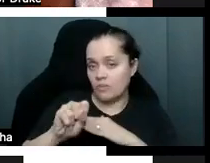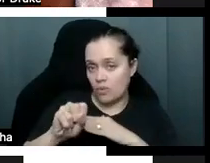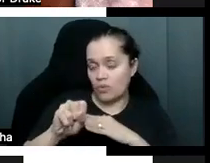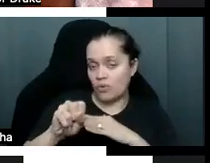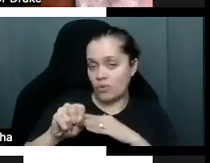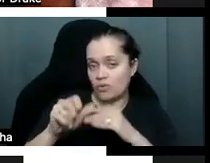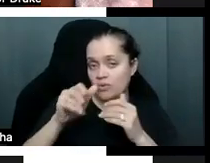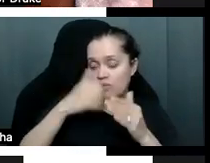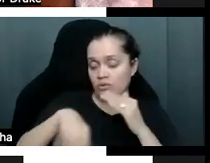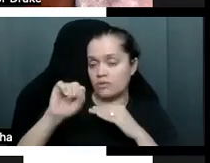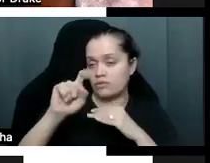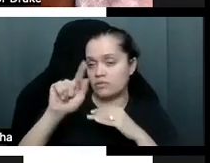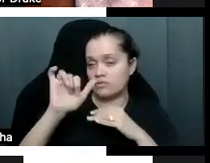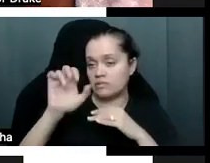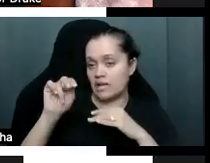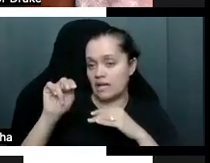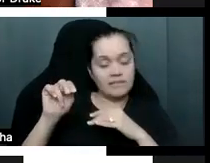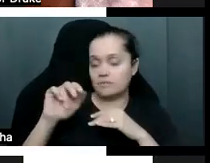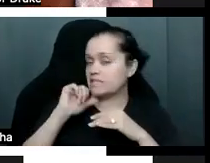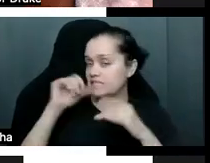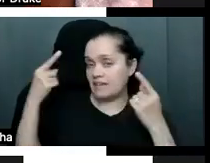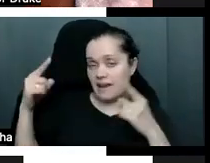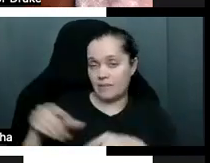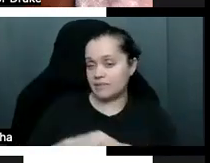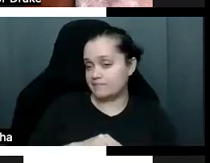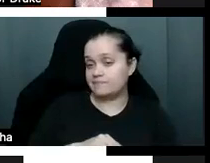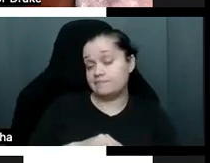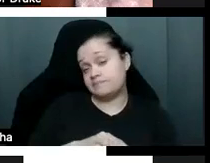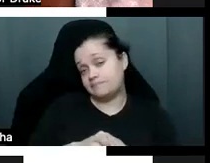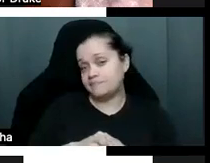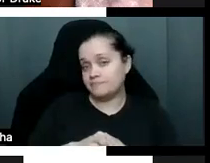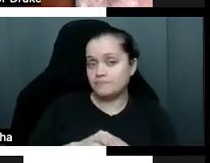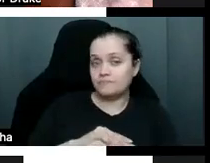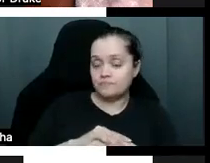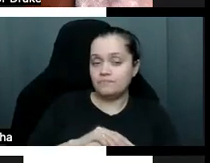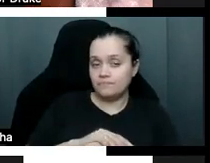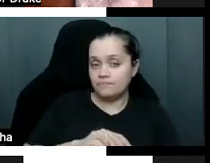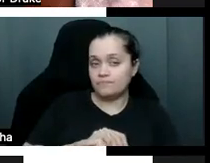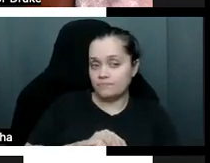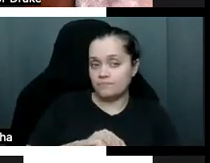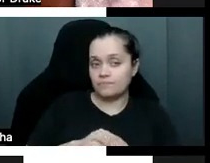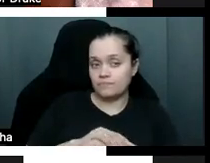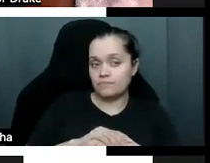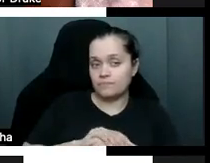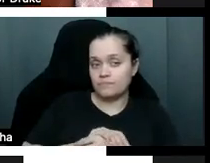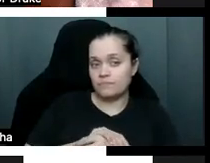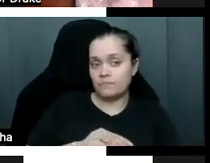under Stalinism, but no, didn't happen.